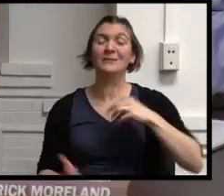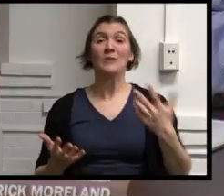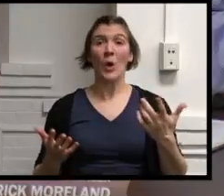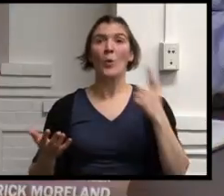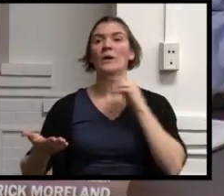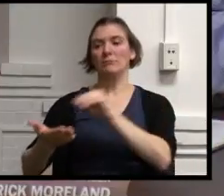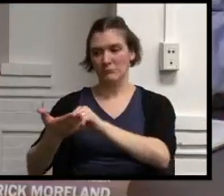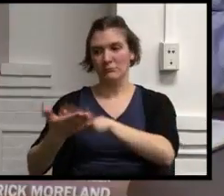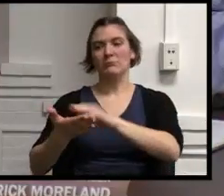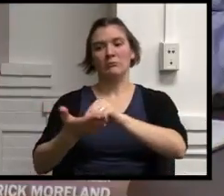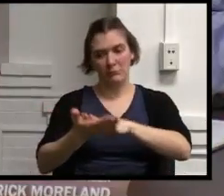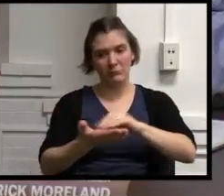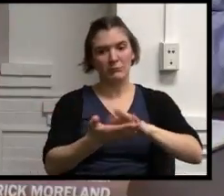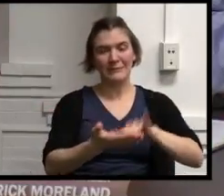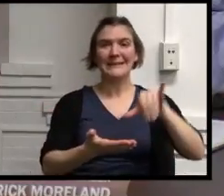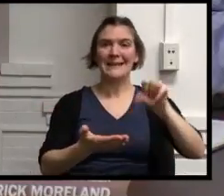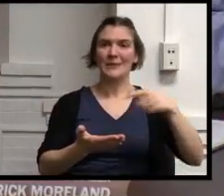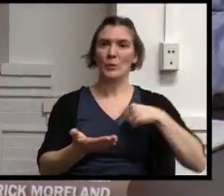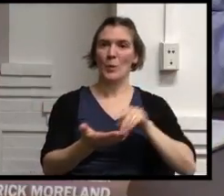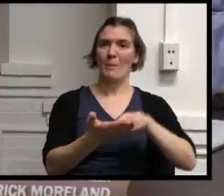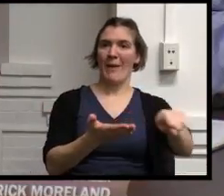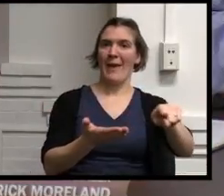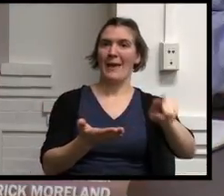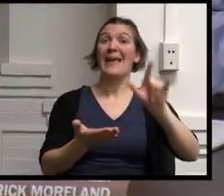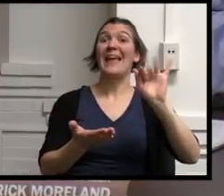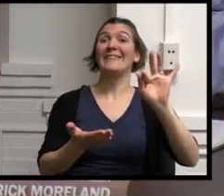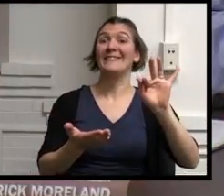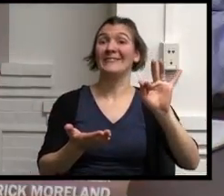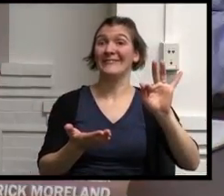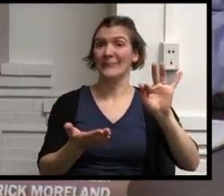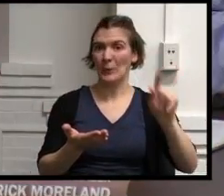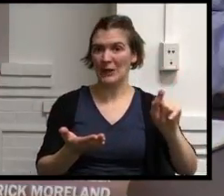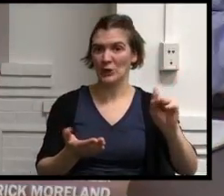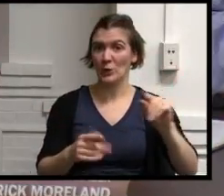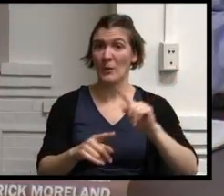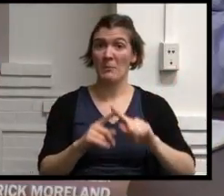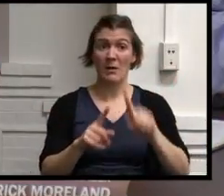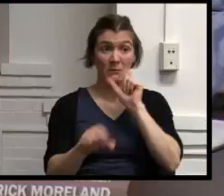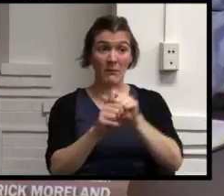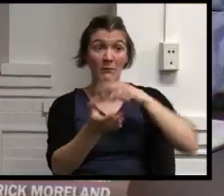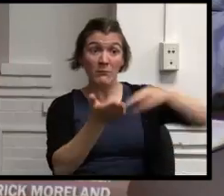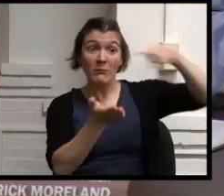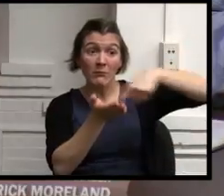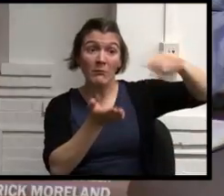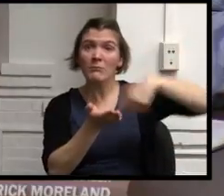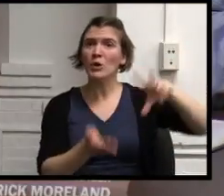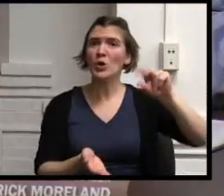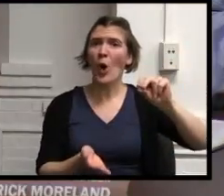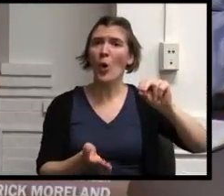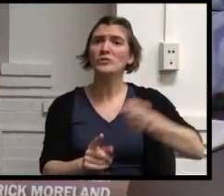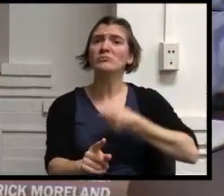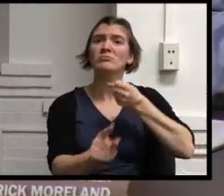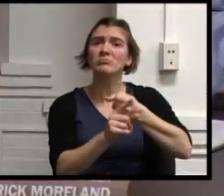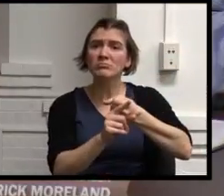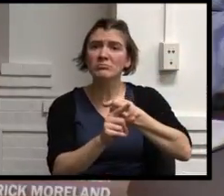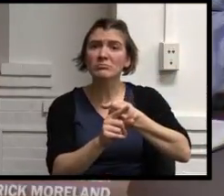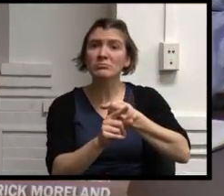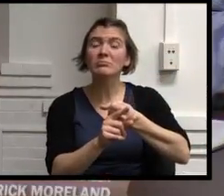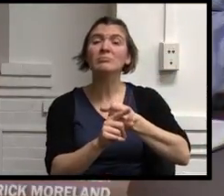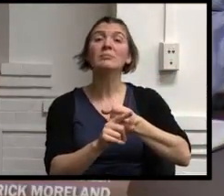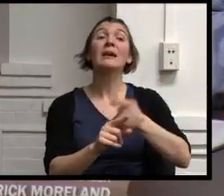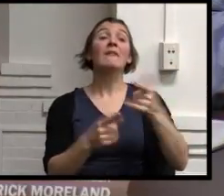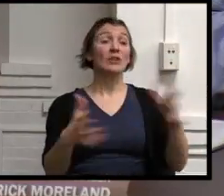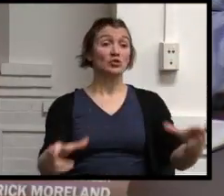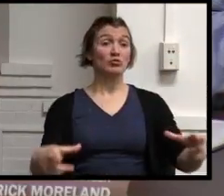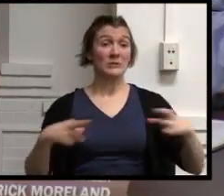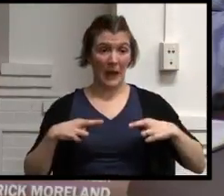statements, but we don't really fund that liability at all. As you said, David, we pay for that on a cash